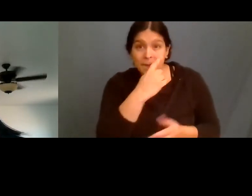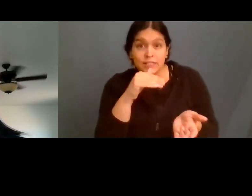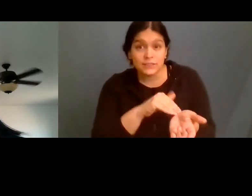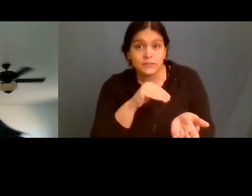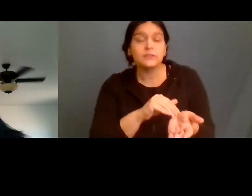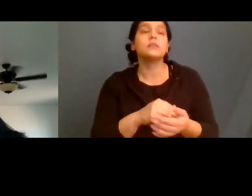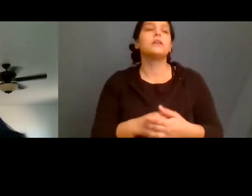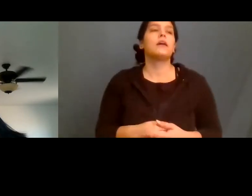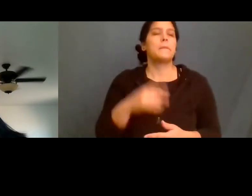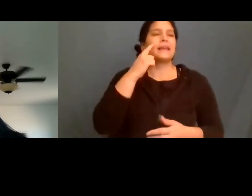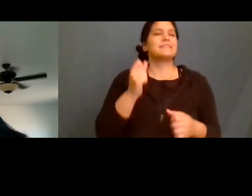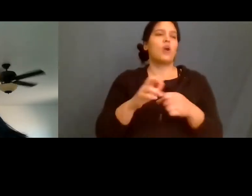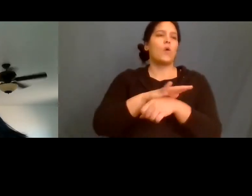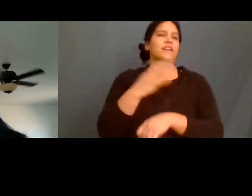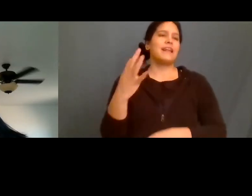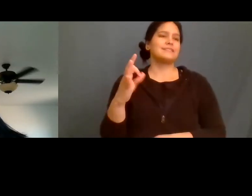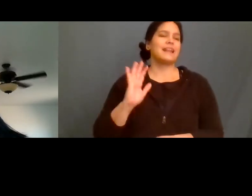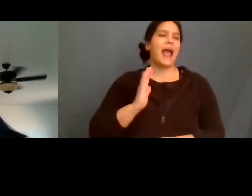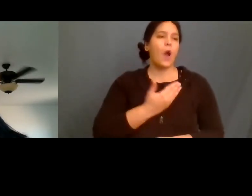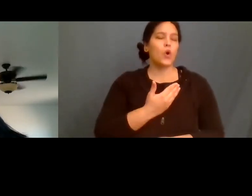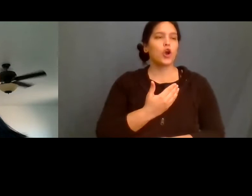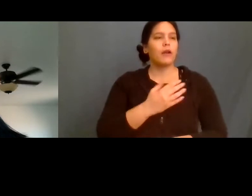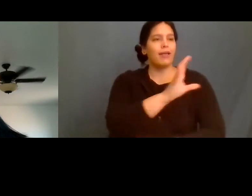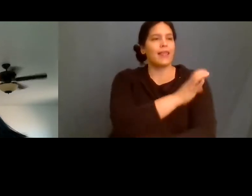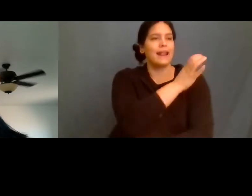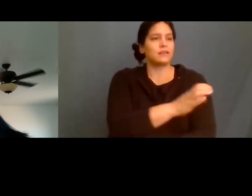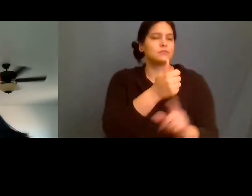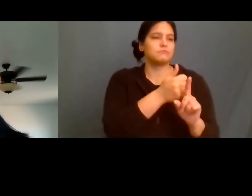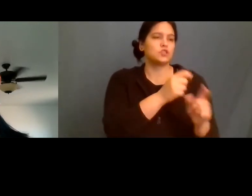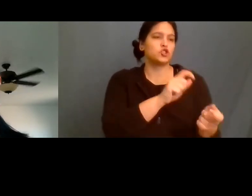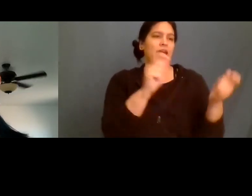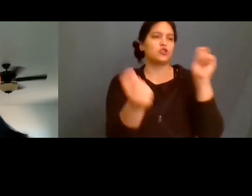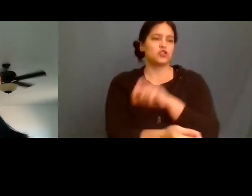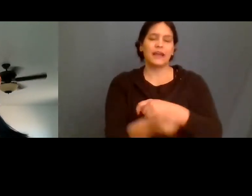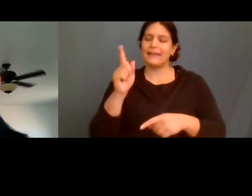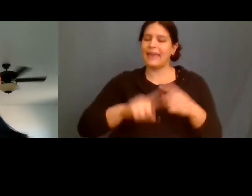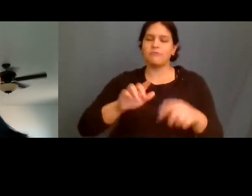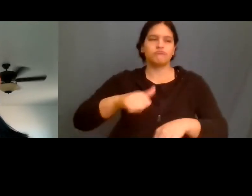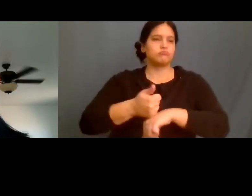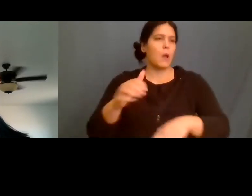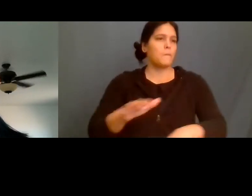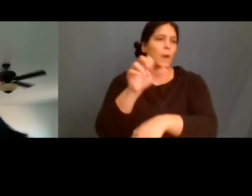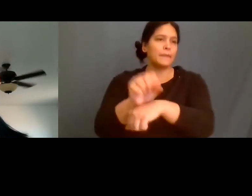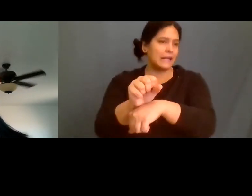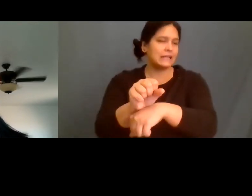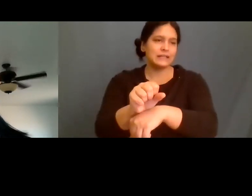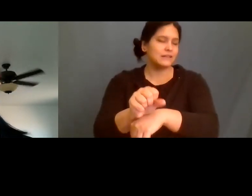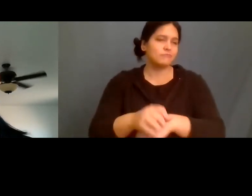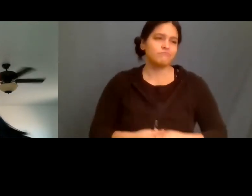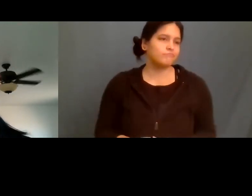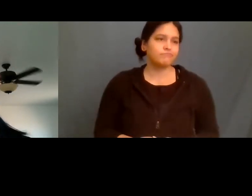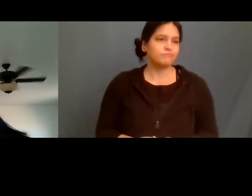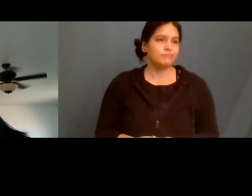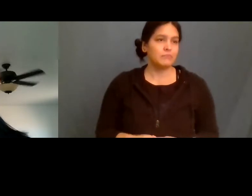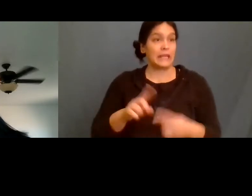COVID-19 pandemic, our clinics have changed. So you can't make an appointment and just expect